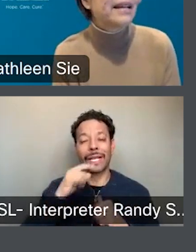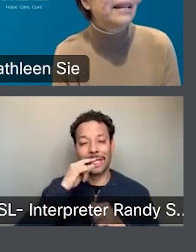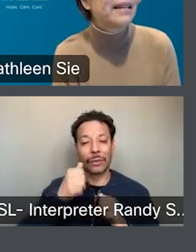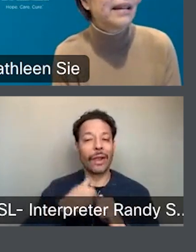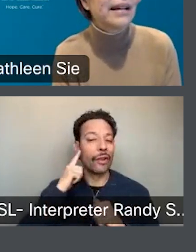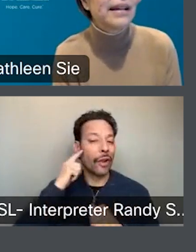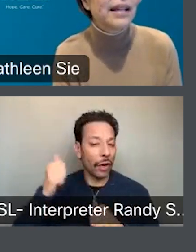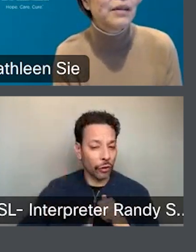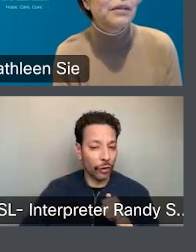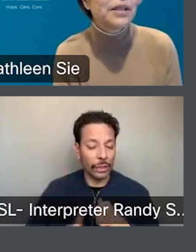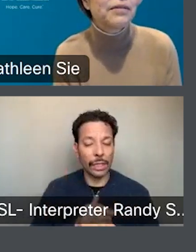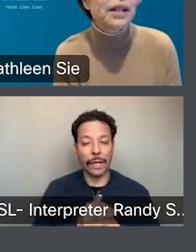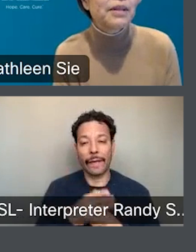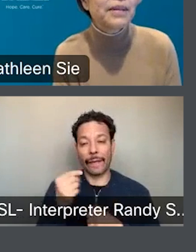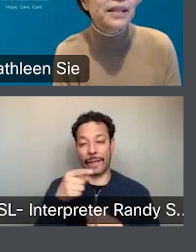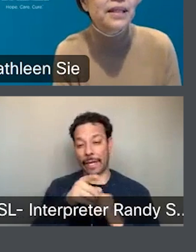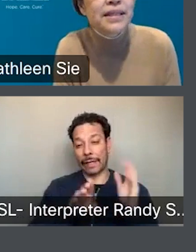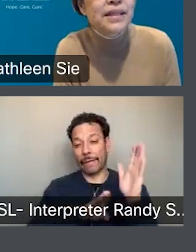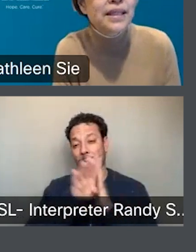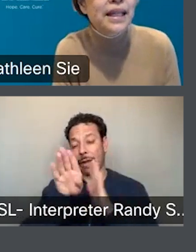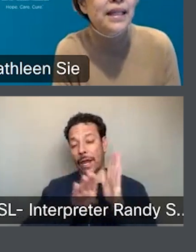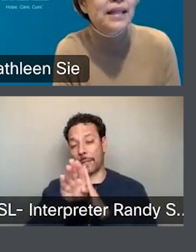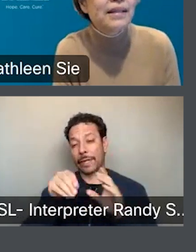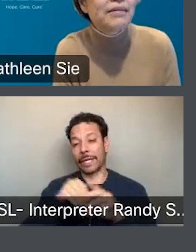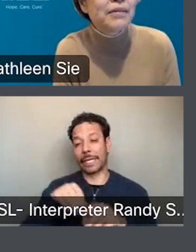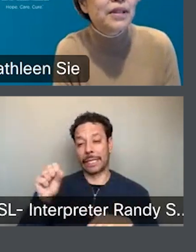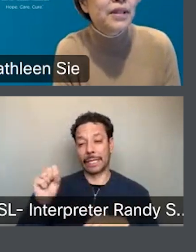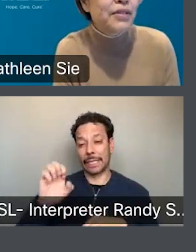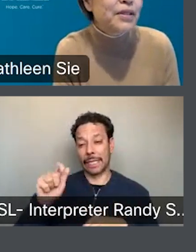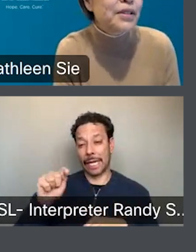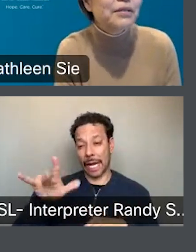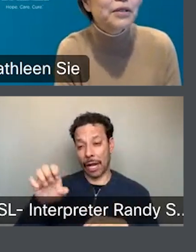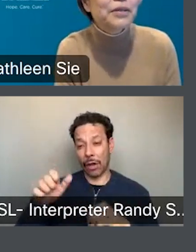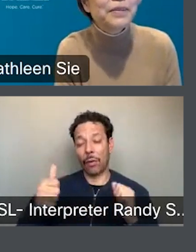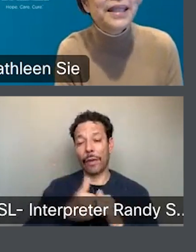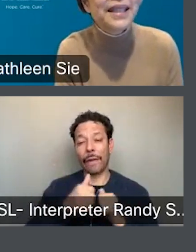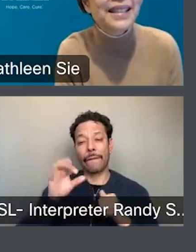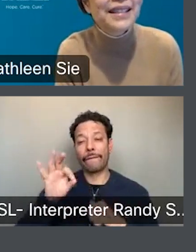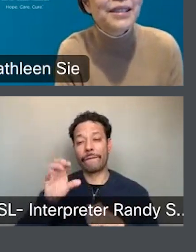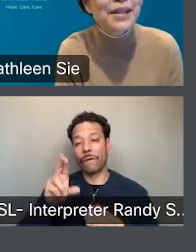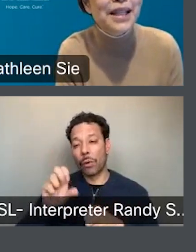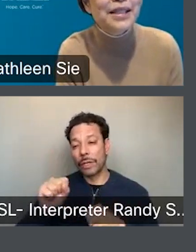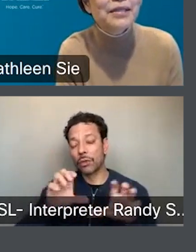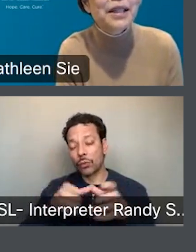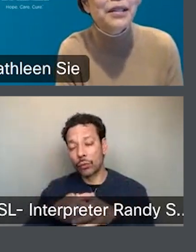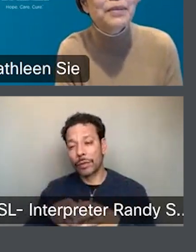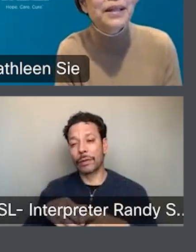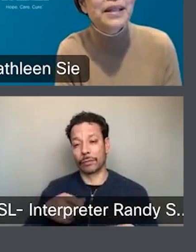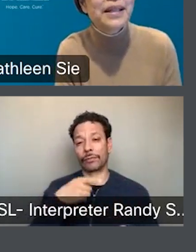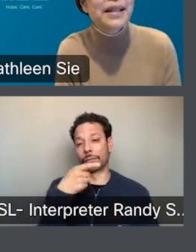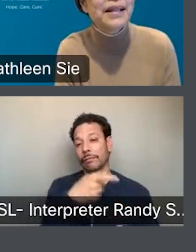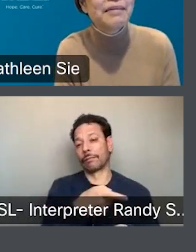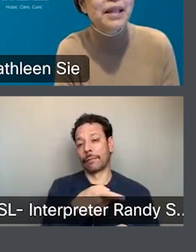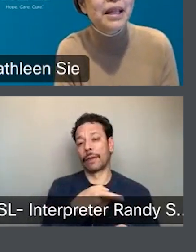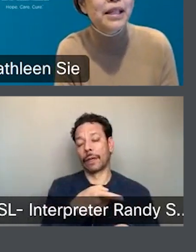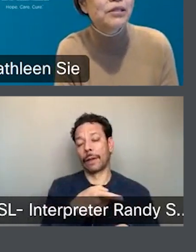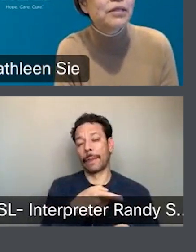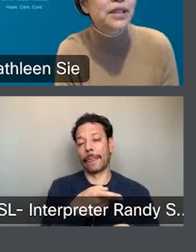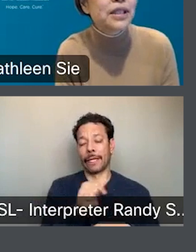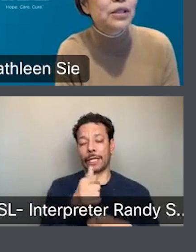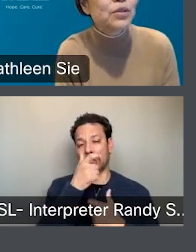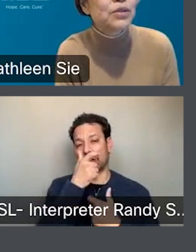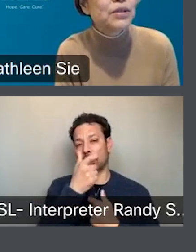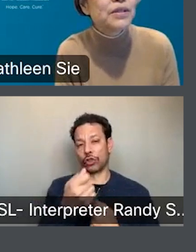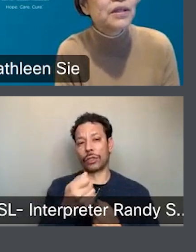And that was developed in Seattle with focus groups. And so that's turned out to be an